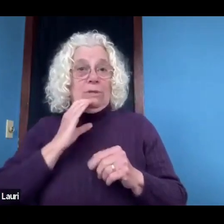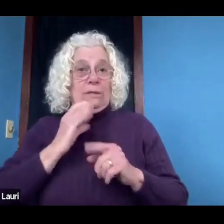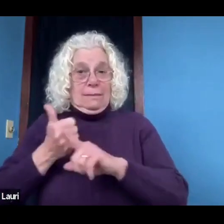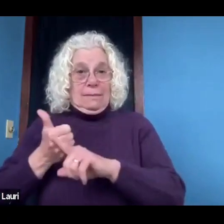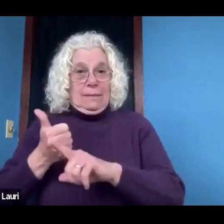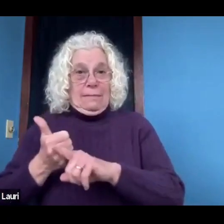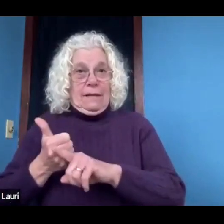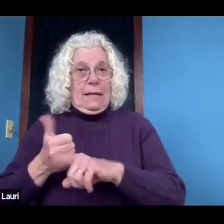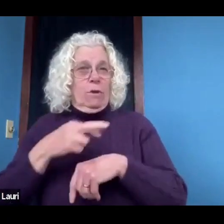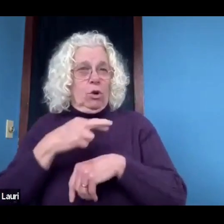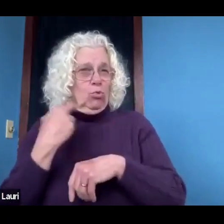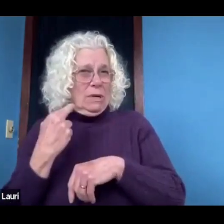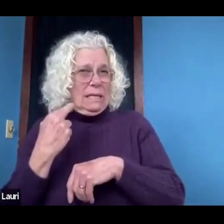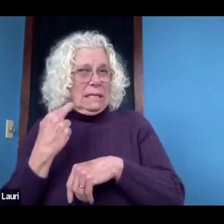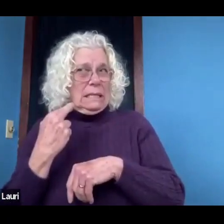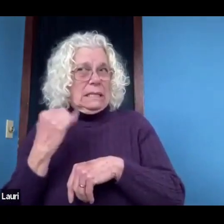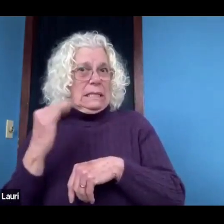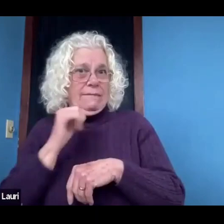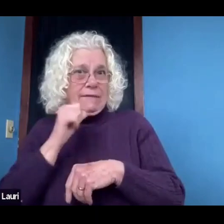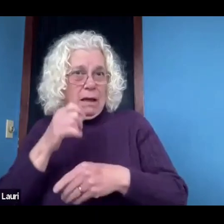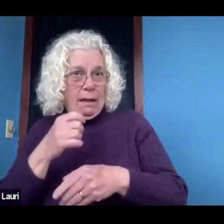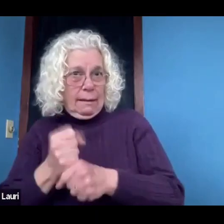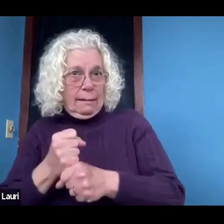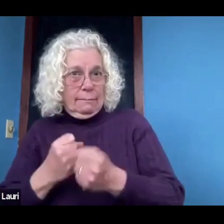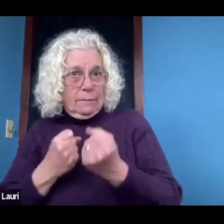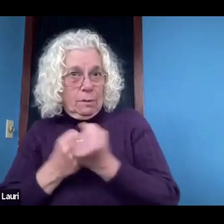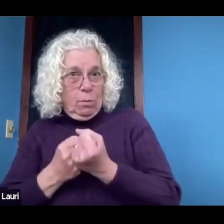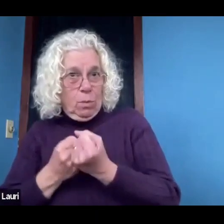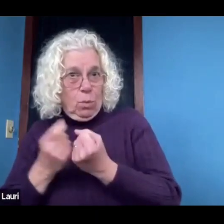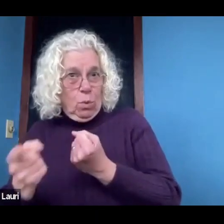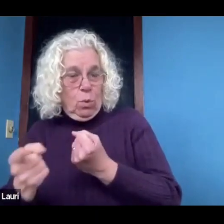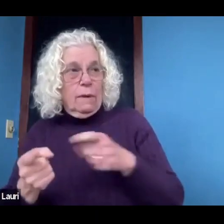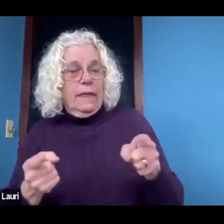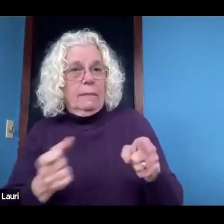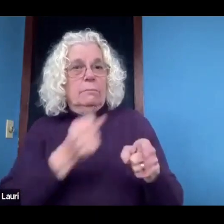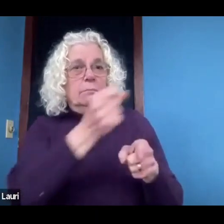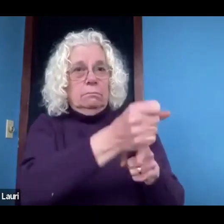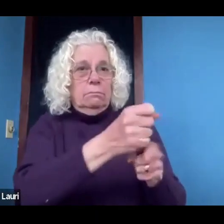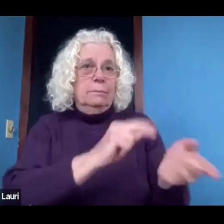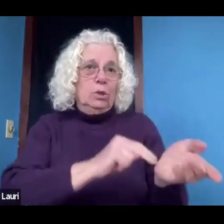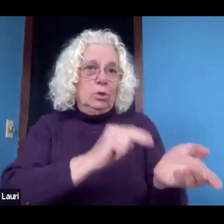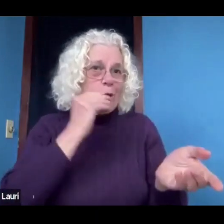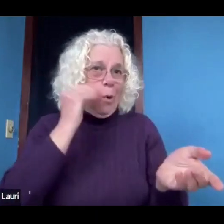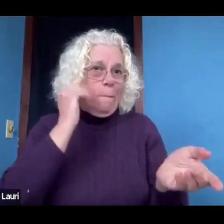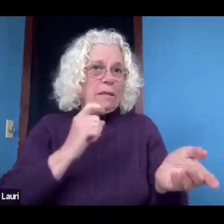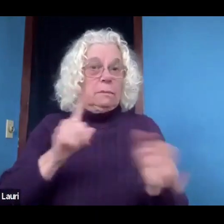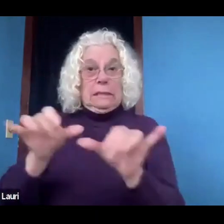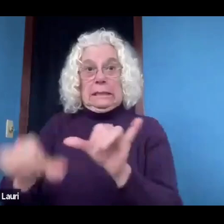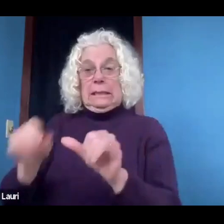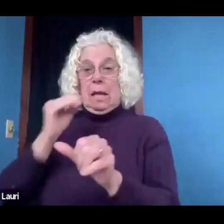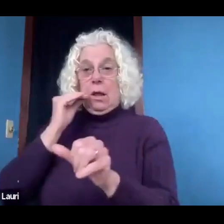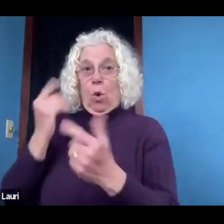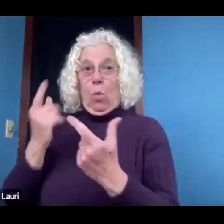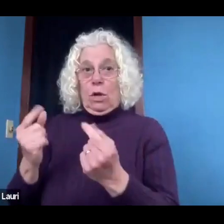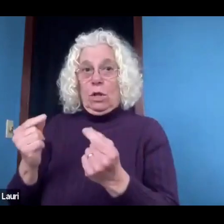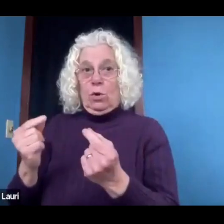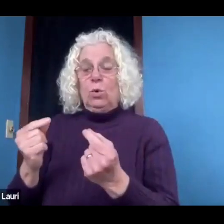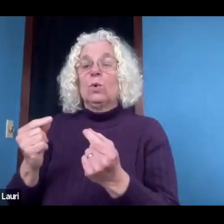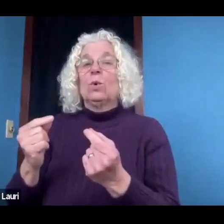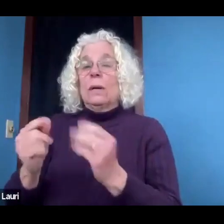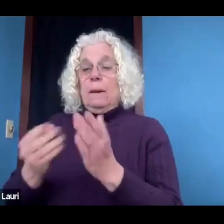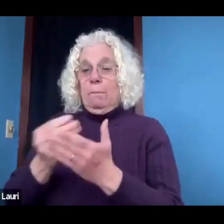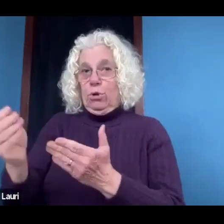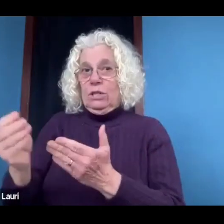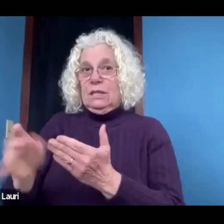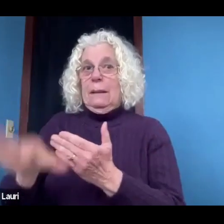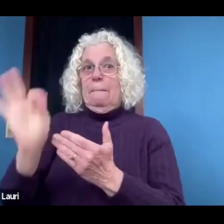assisted living or nursing home placement who want to remain in their home. And it allows them to be able to purchase and direct their own